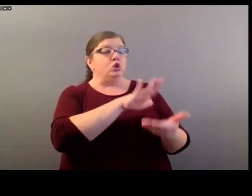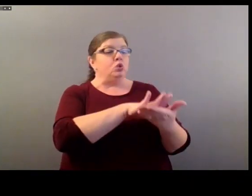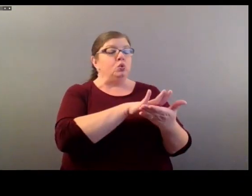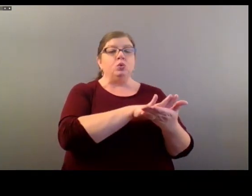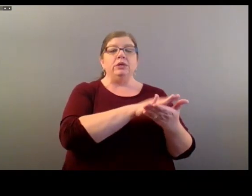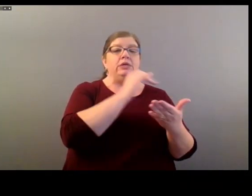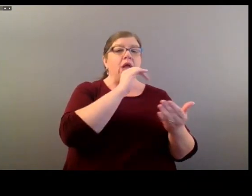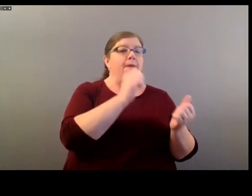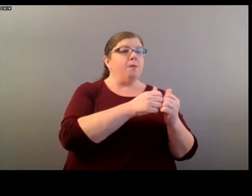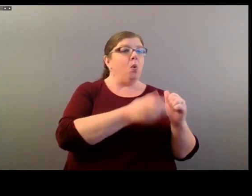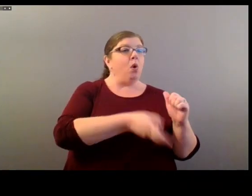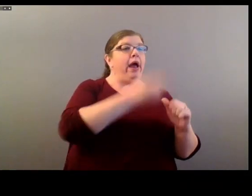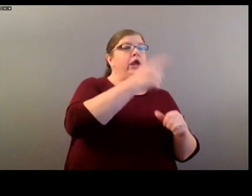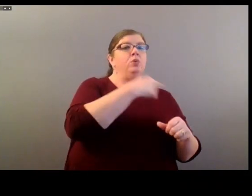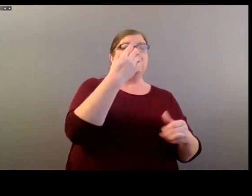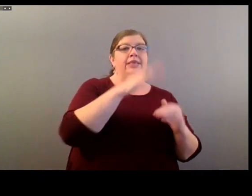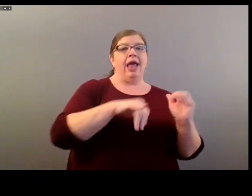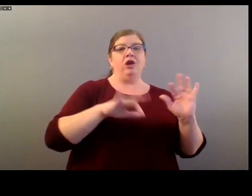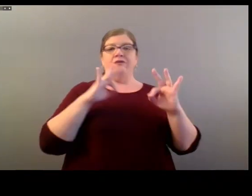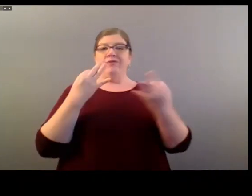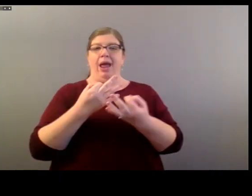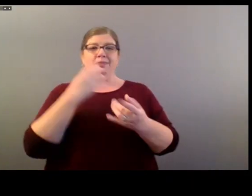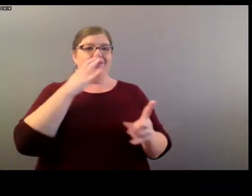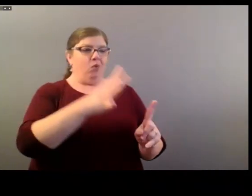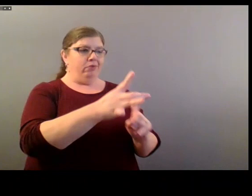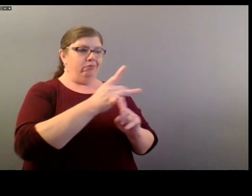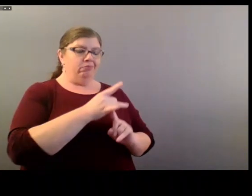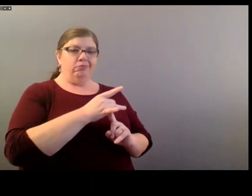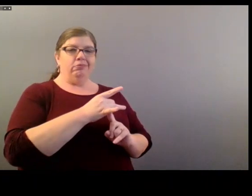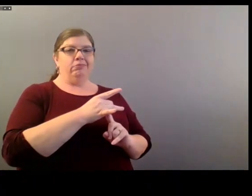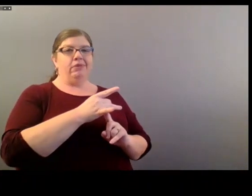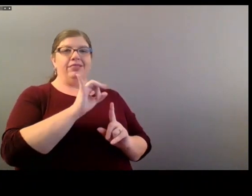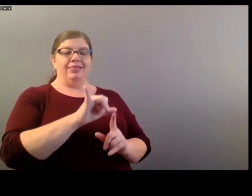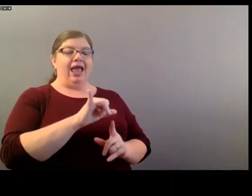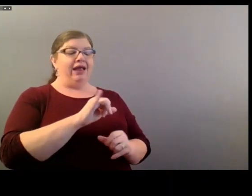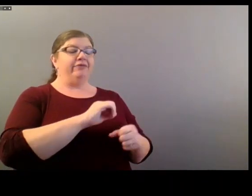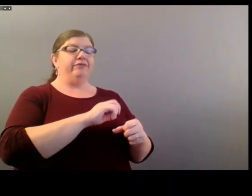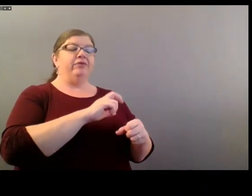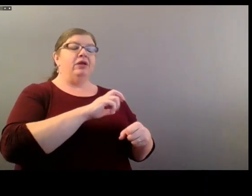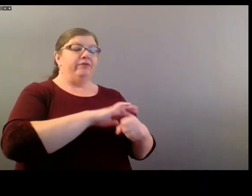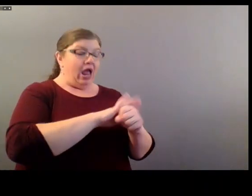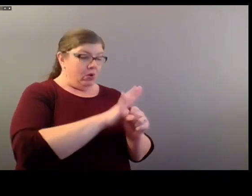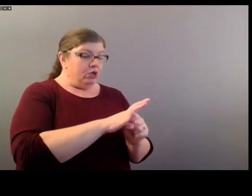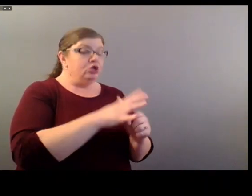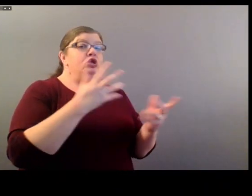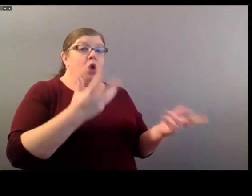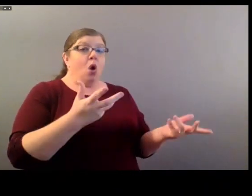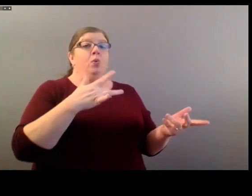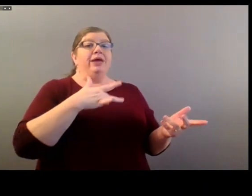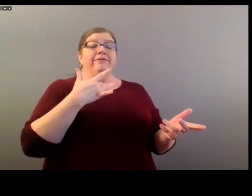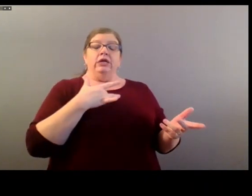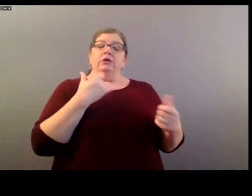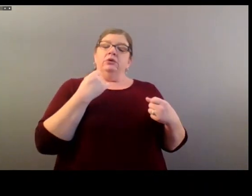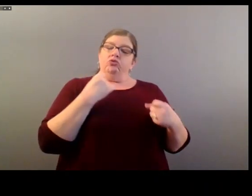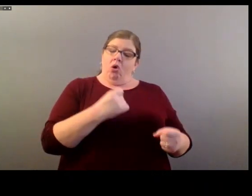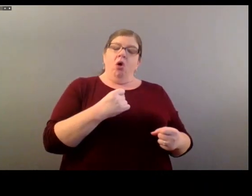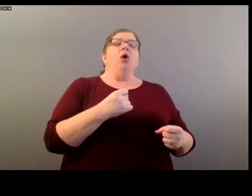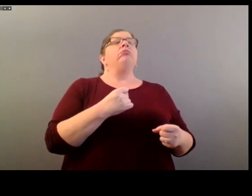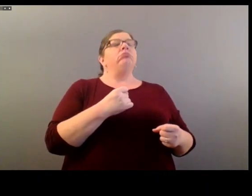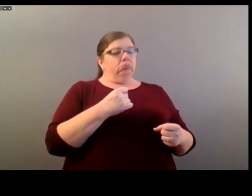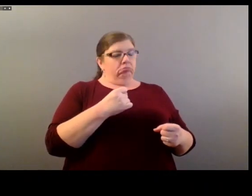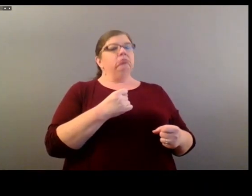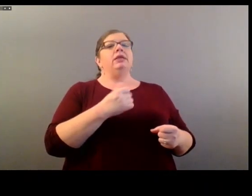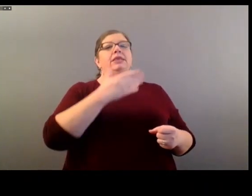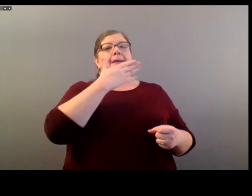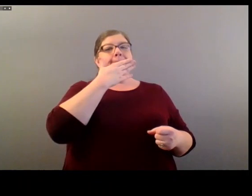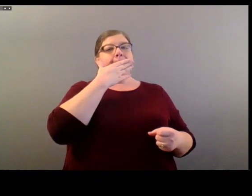in your own family to catch the virus. So therefore, we feel strongly that it's in the best interest of